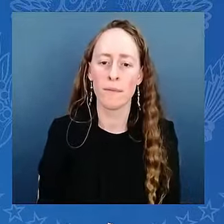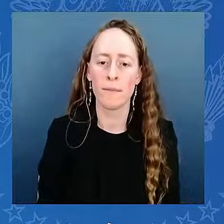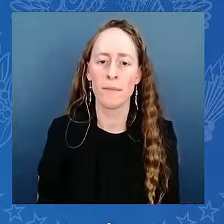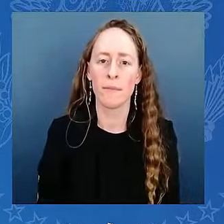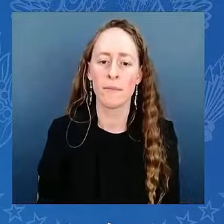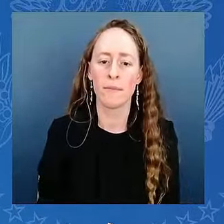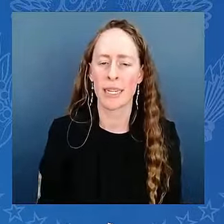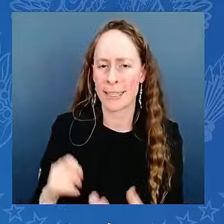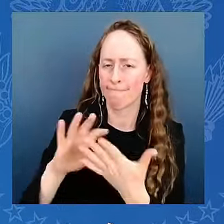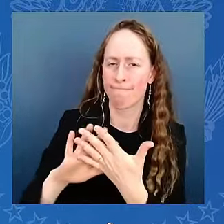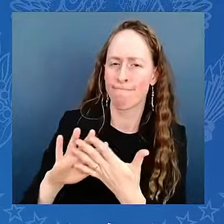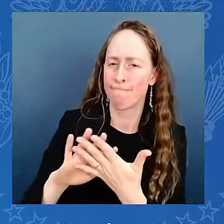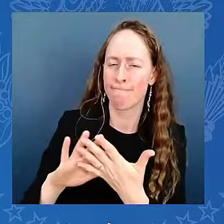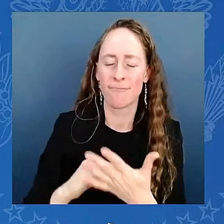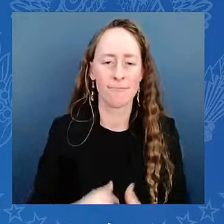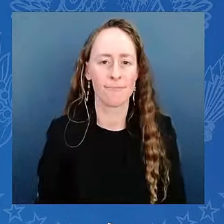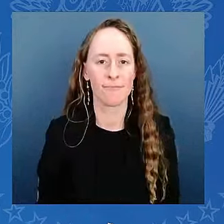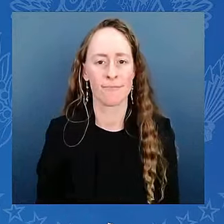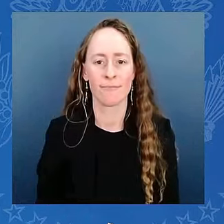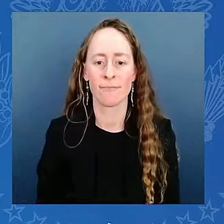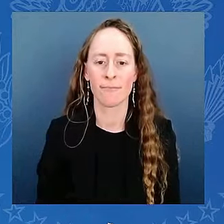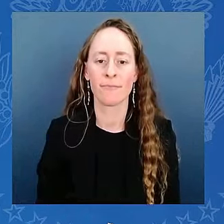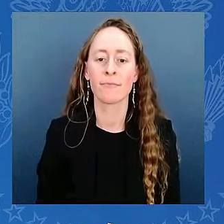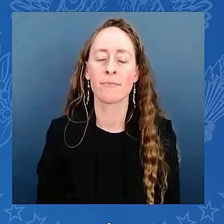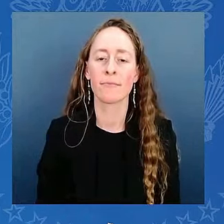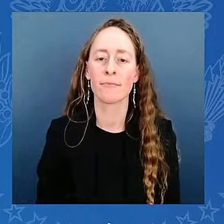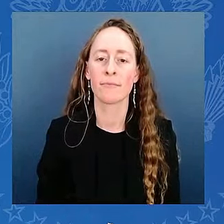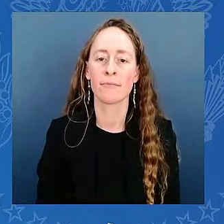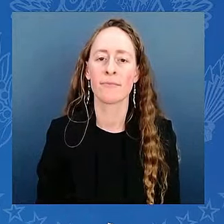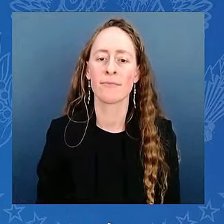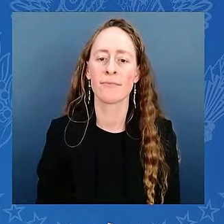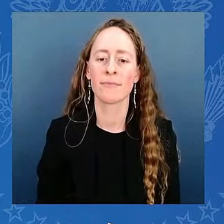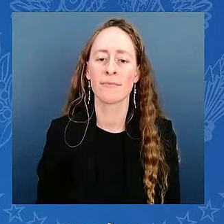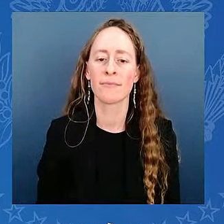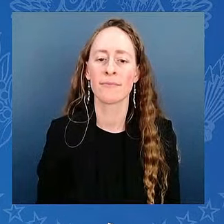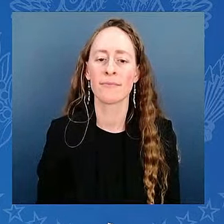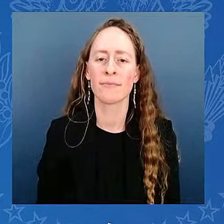look, I'm not going to take the time now, but I'll do this later in the week.